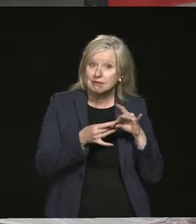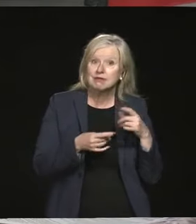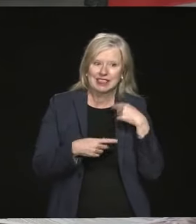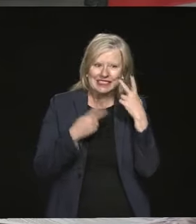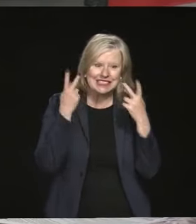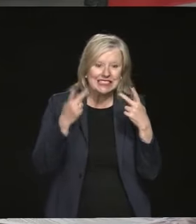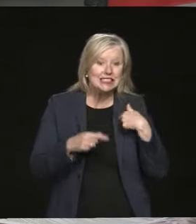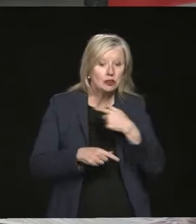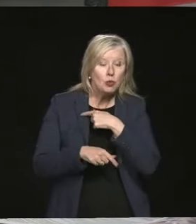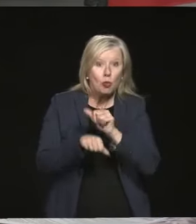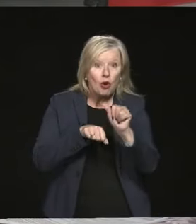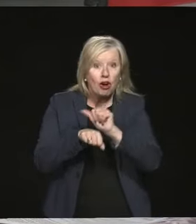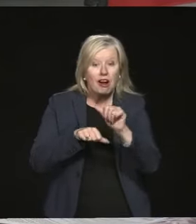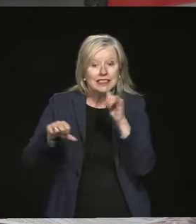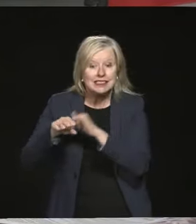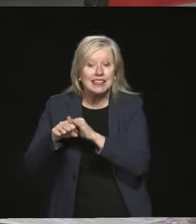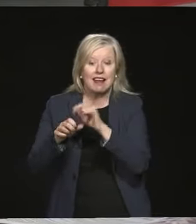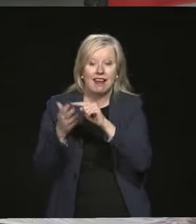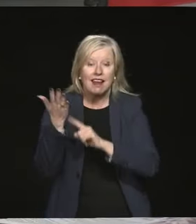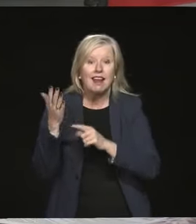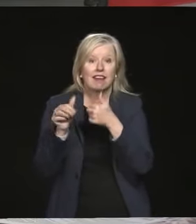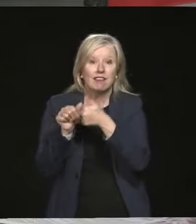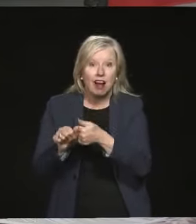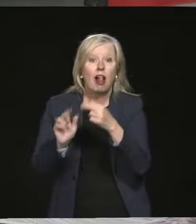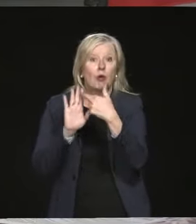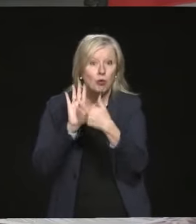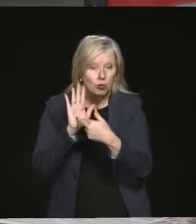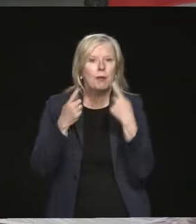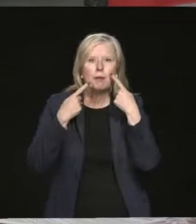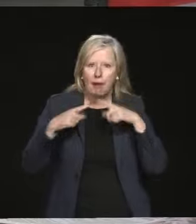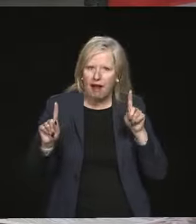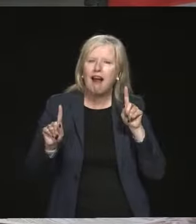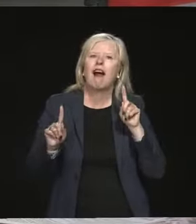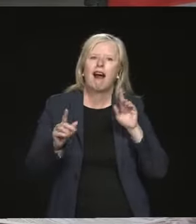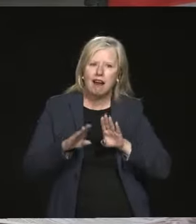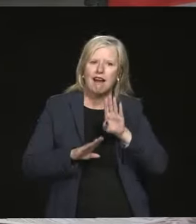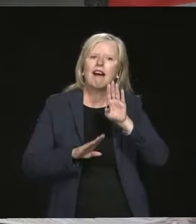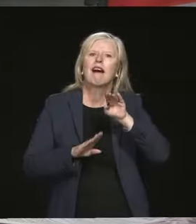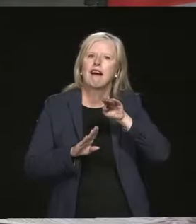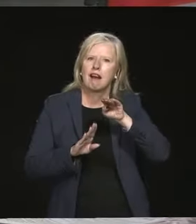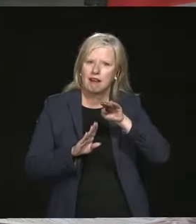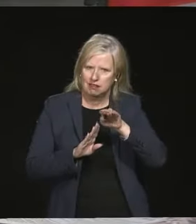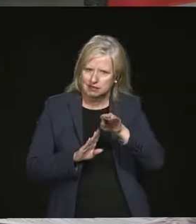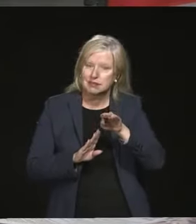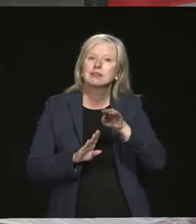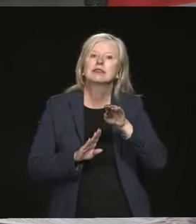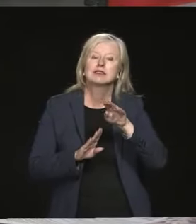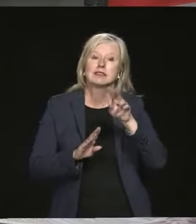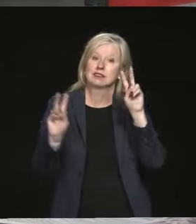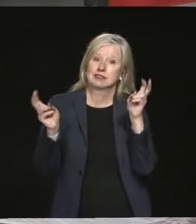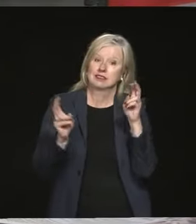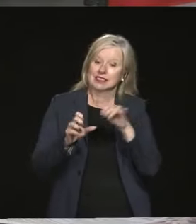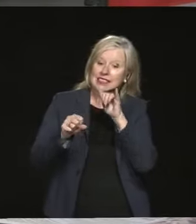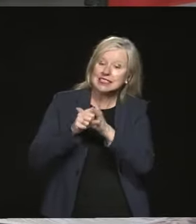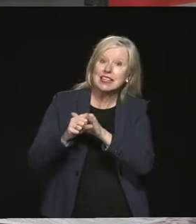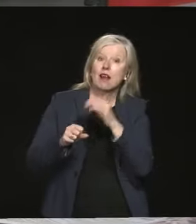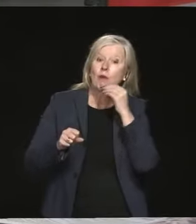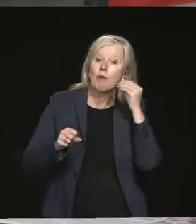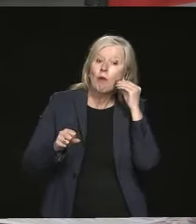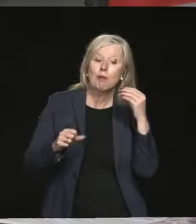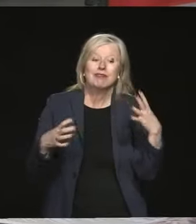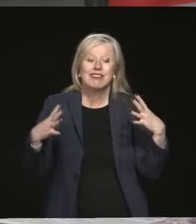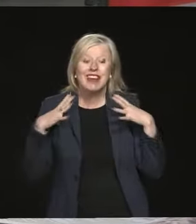to slow down the epidemic. Assuming our staycation for the nation over the long weekend has helped to maintain